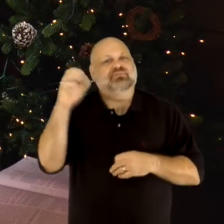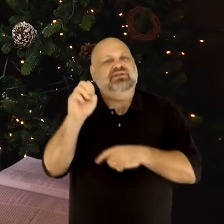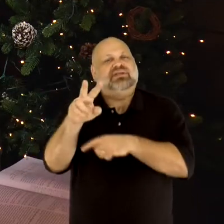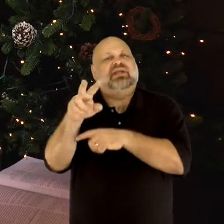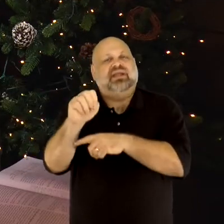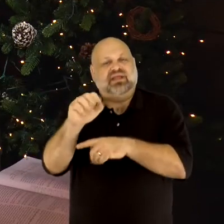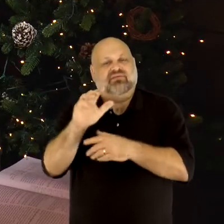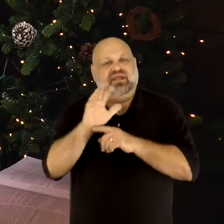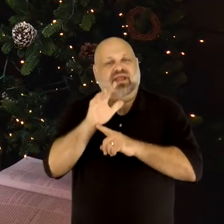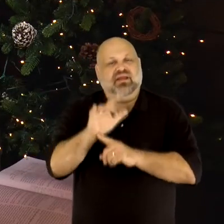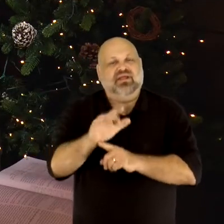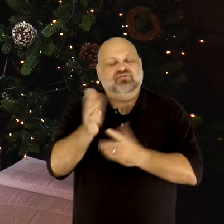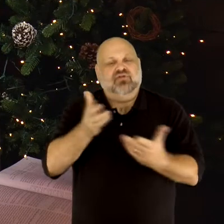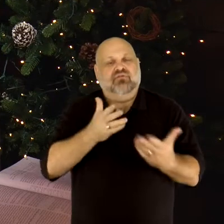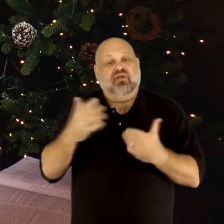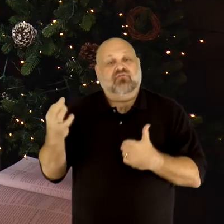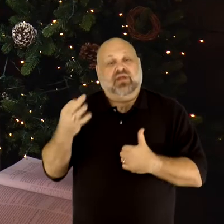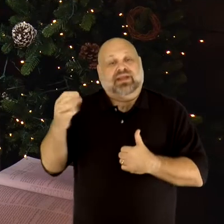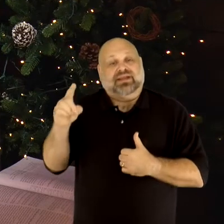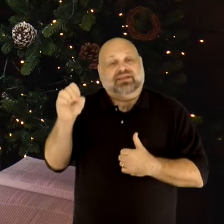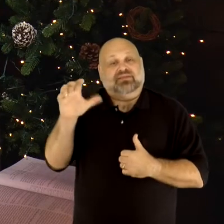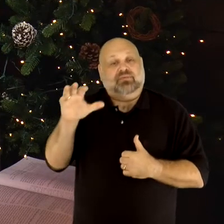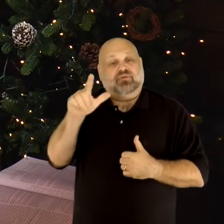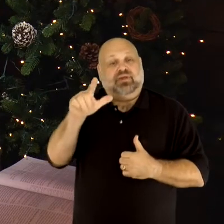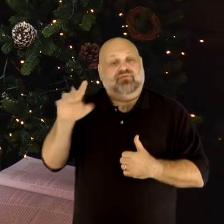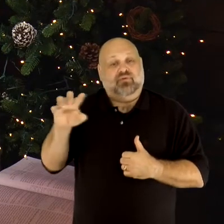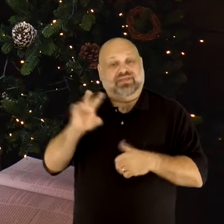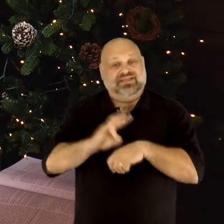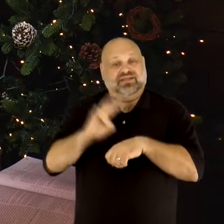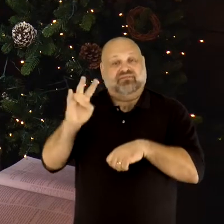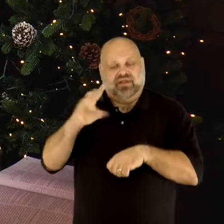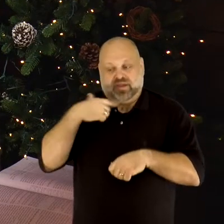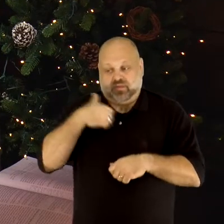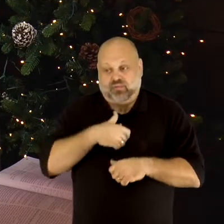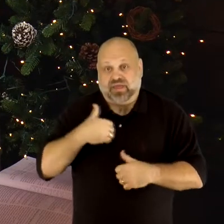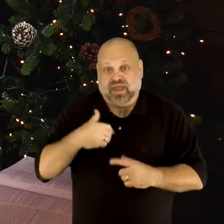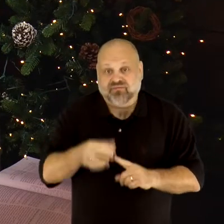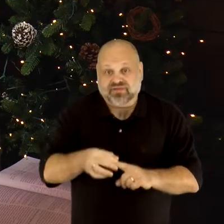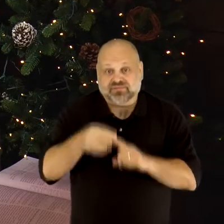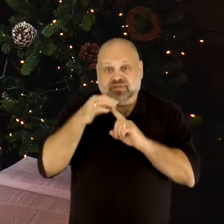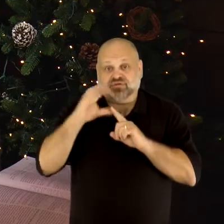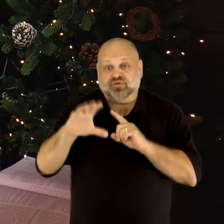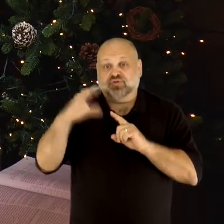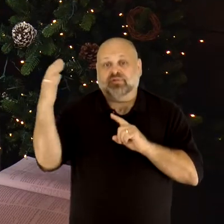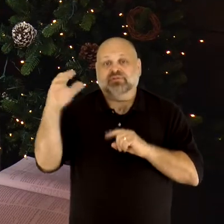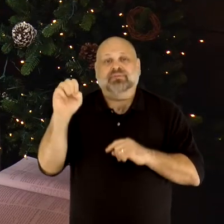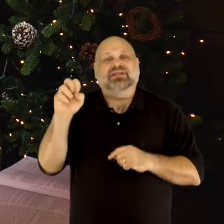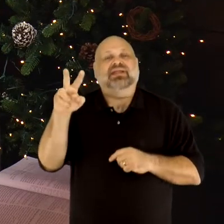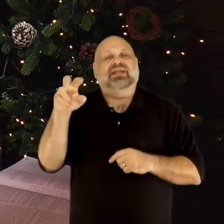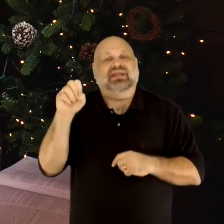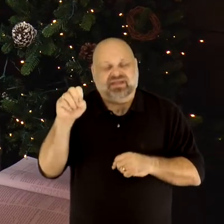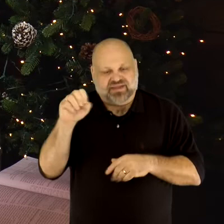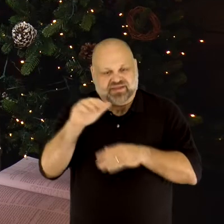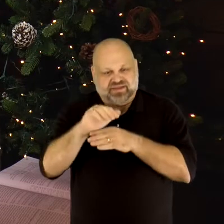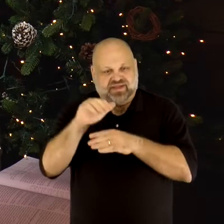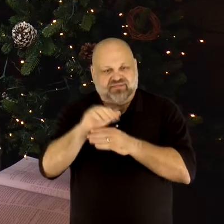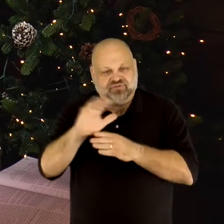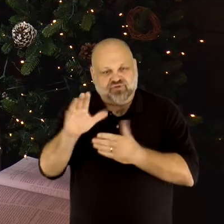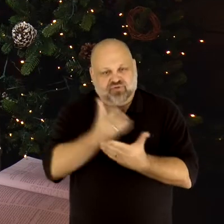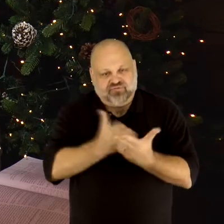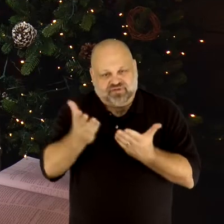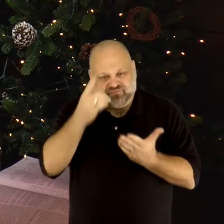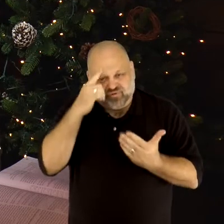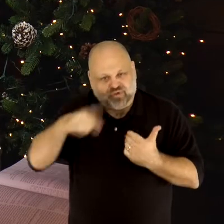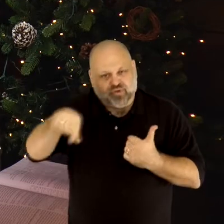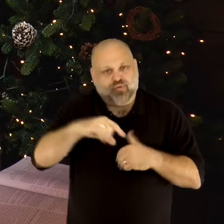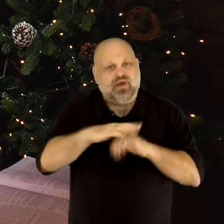service on Friday, December 24th at 7 p.m., and we'll have a special Christmas Eve service for you